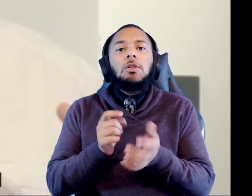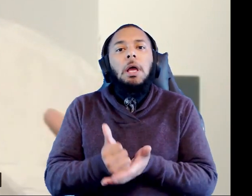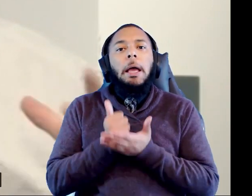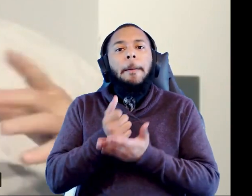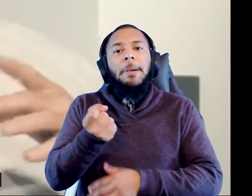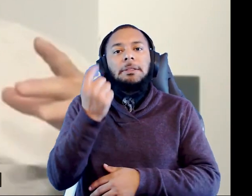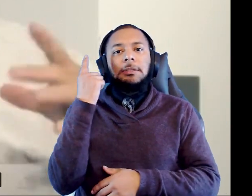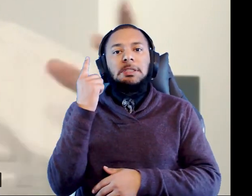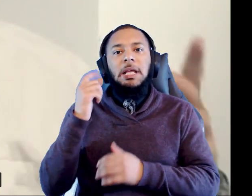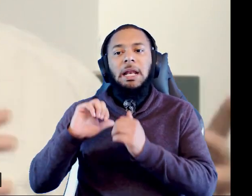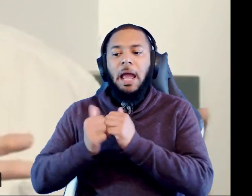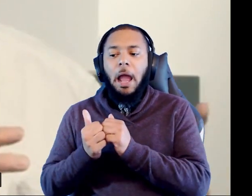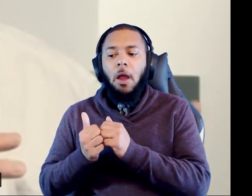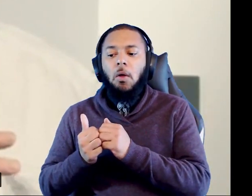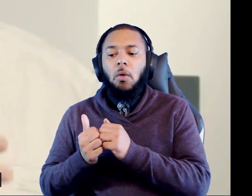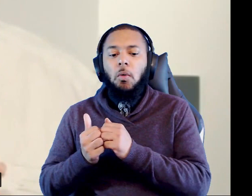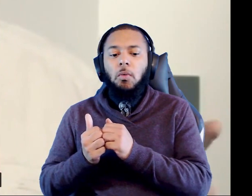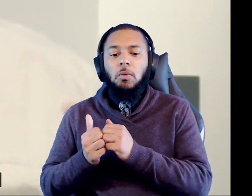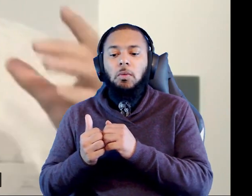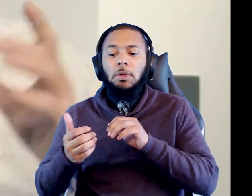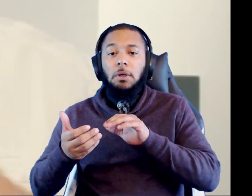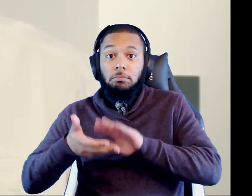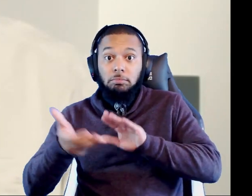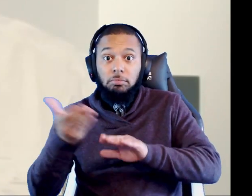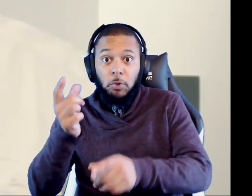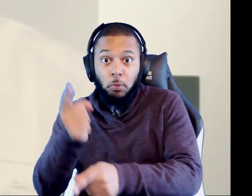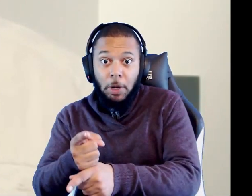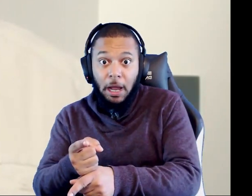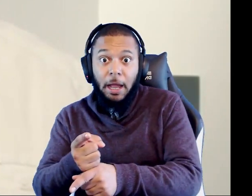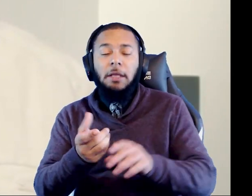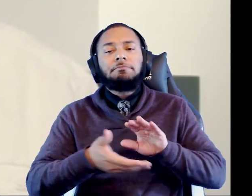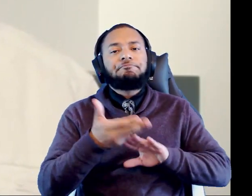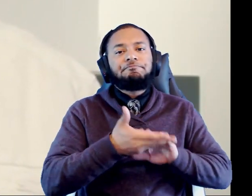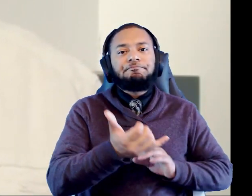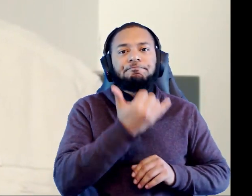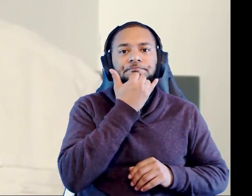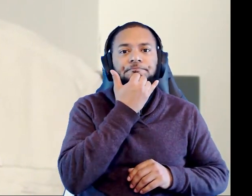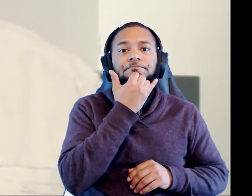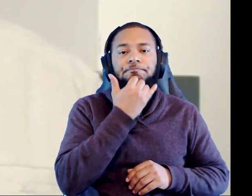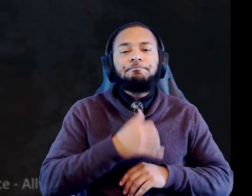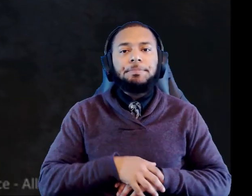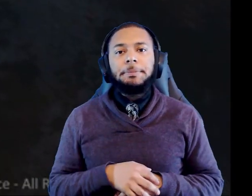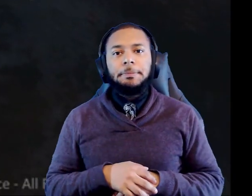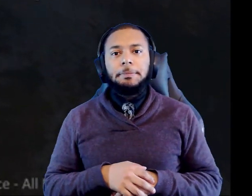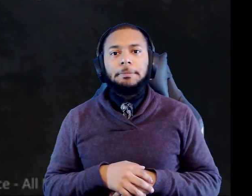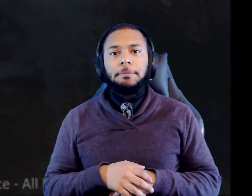us understand how things can function correctly and incorrectly going forward.